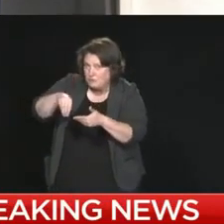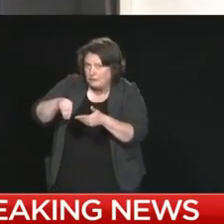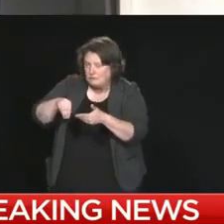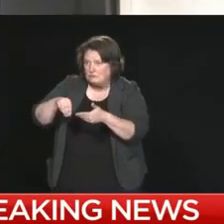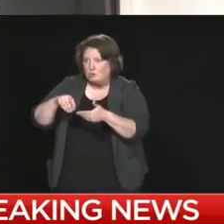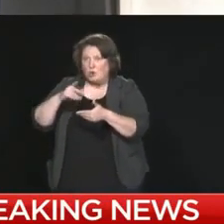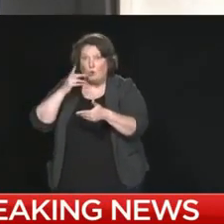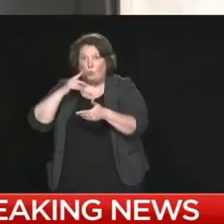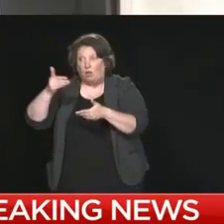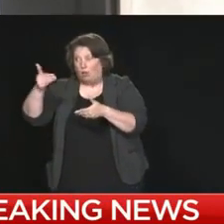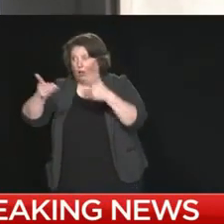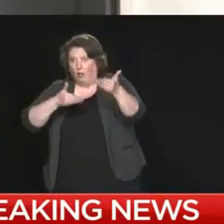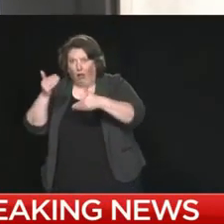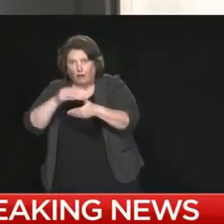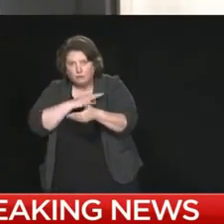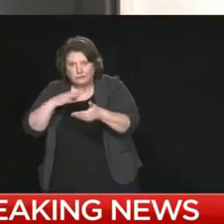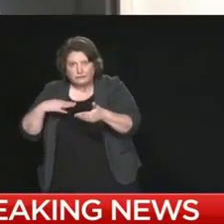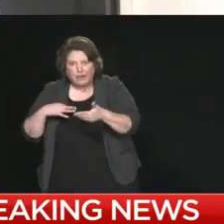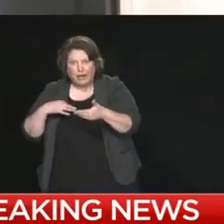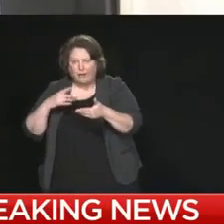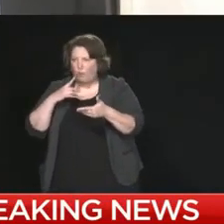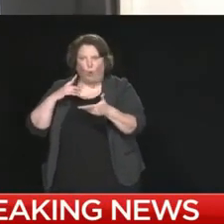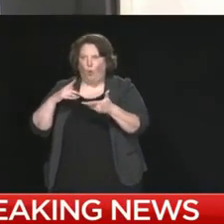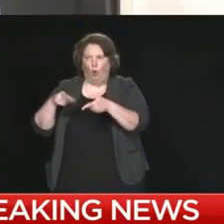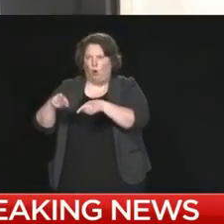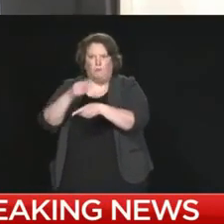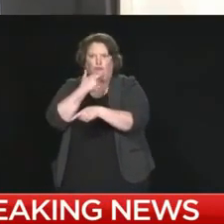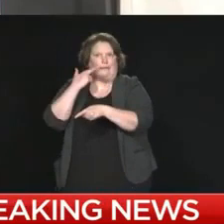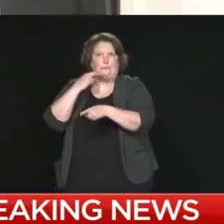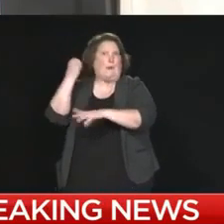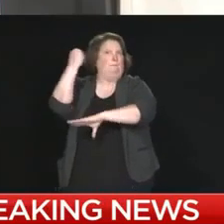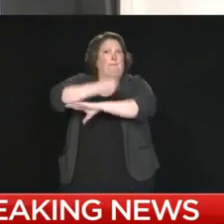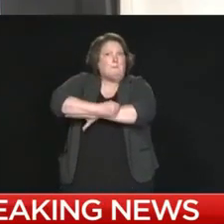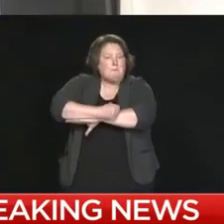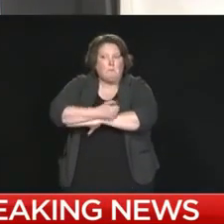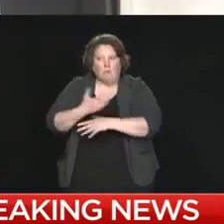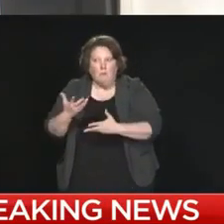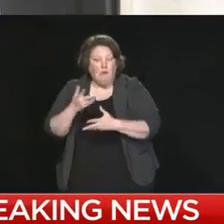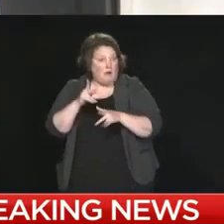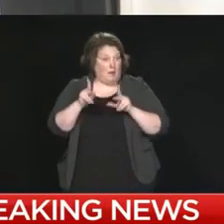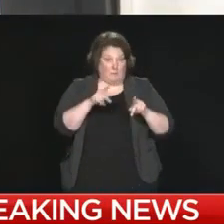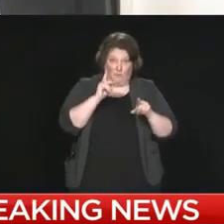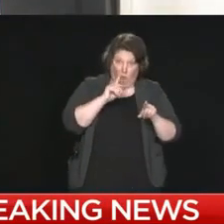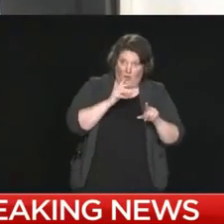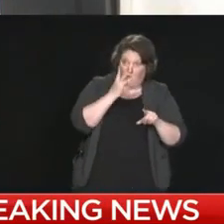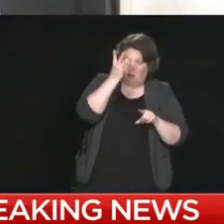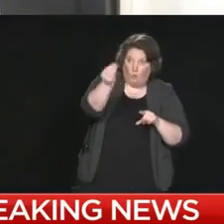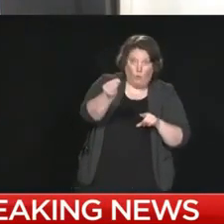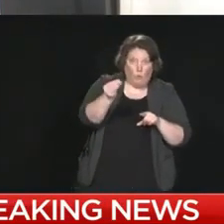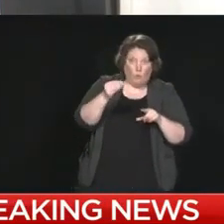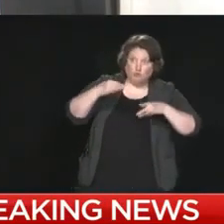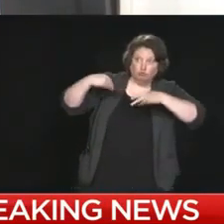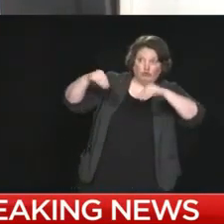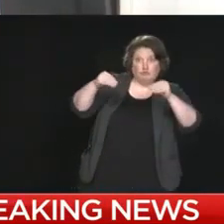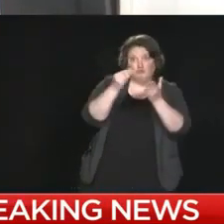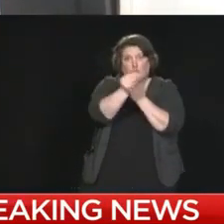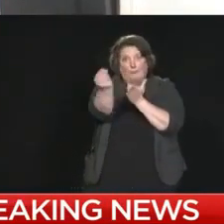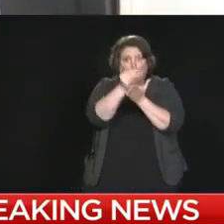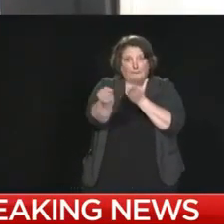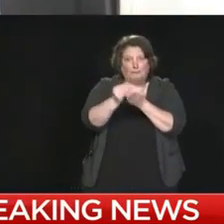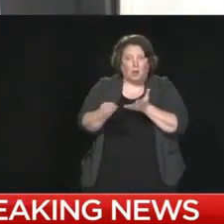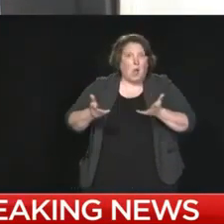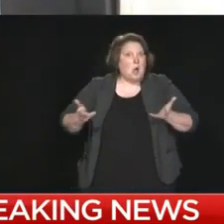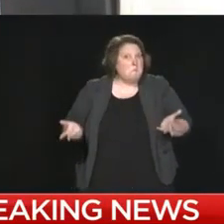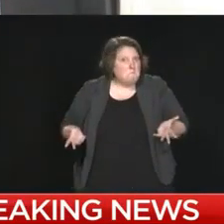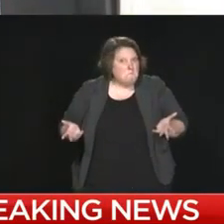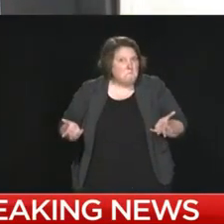shut down and go bankrupt? Are people going to start going out again and shopping? Are they going to hunker down for the